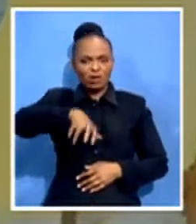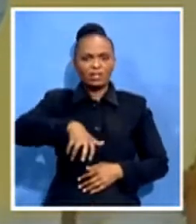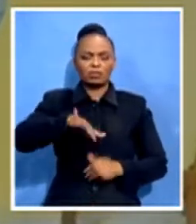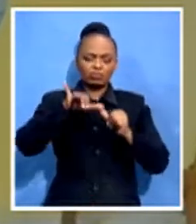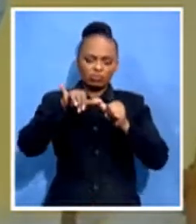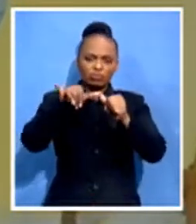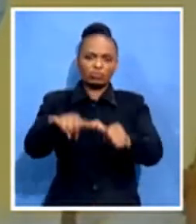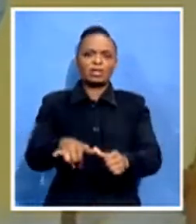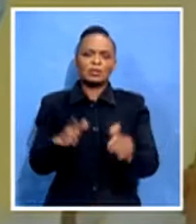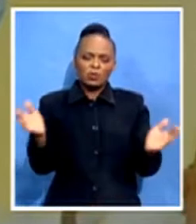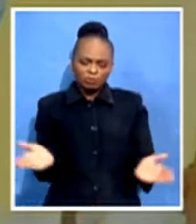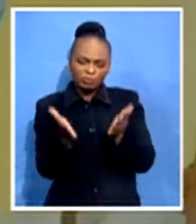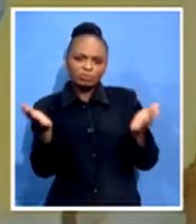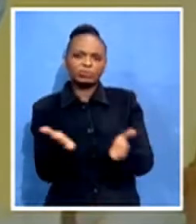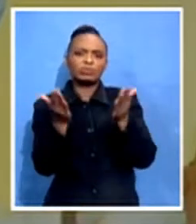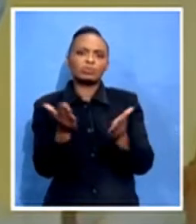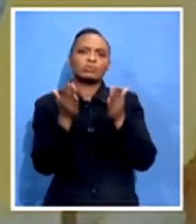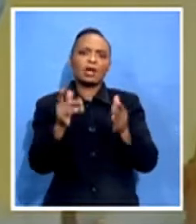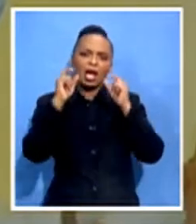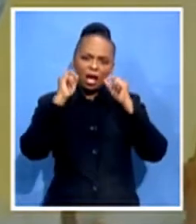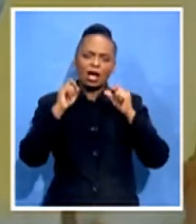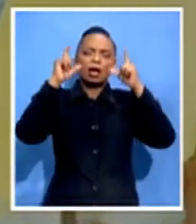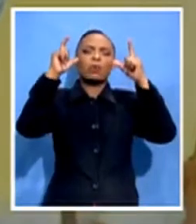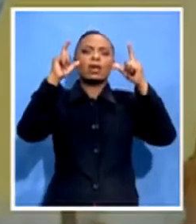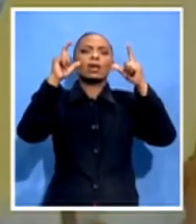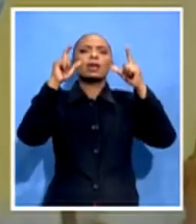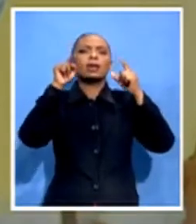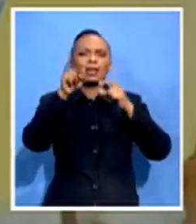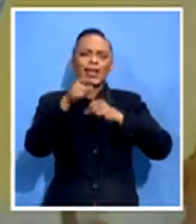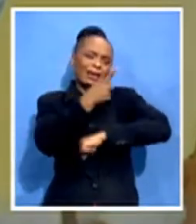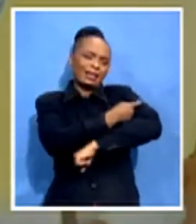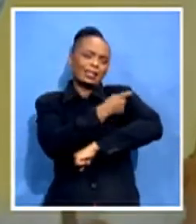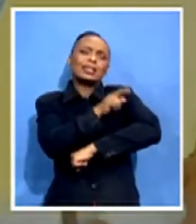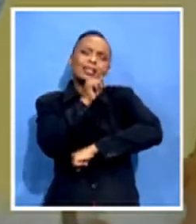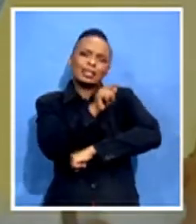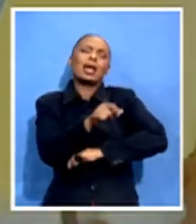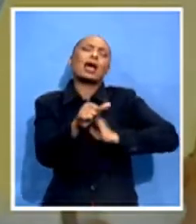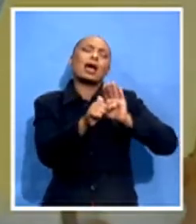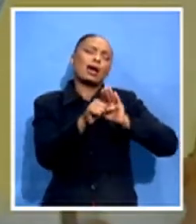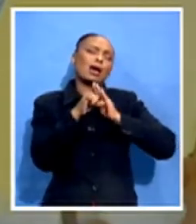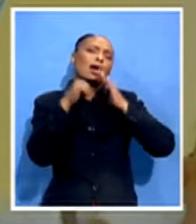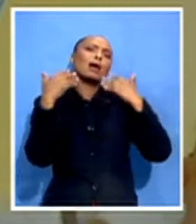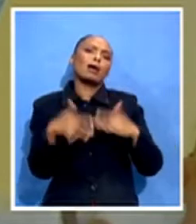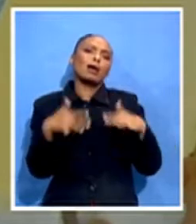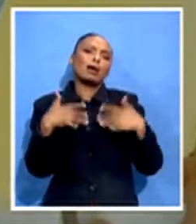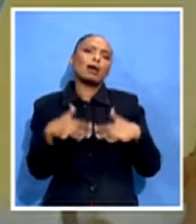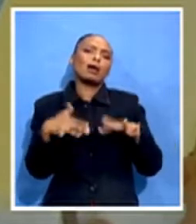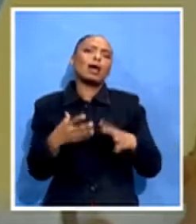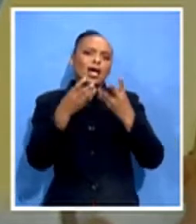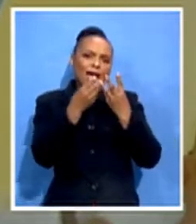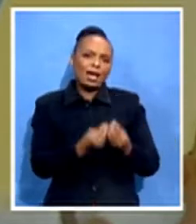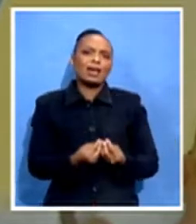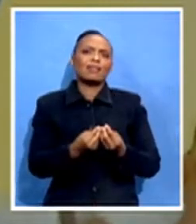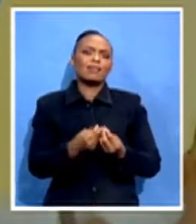aware that this is one of the very big weapons that we have against the virus.